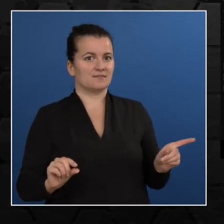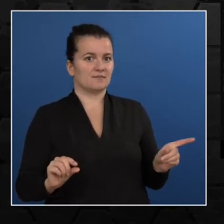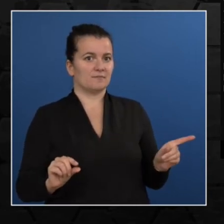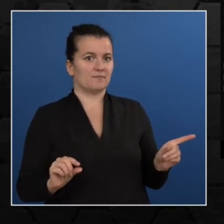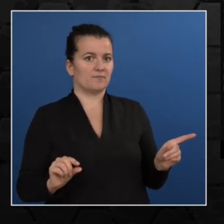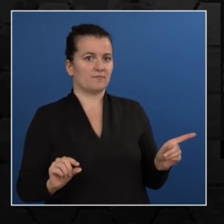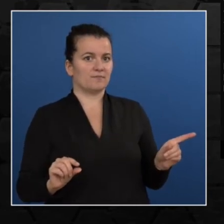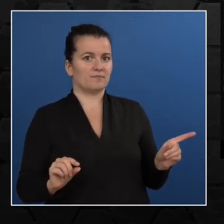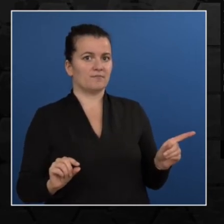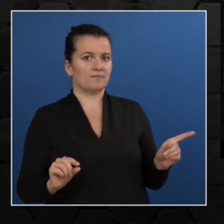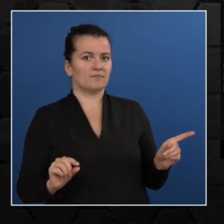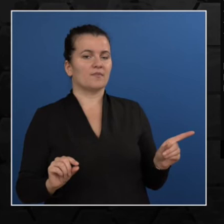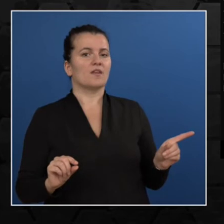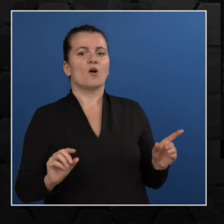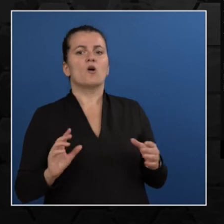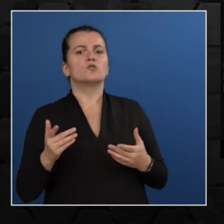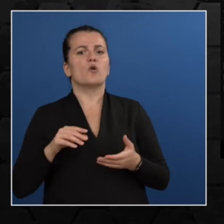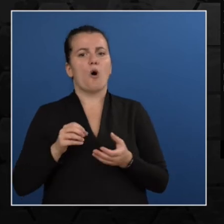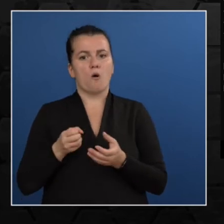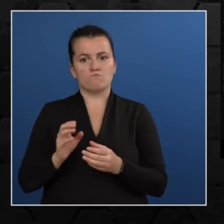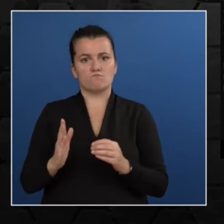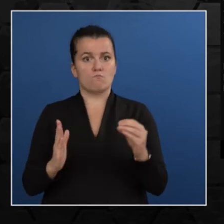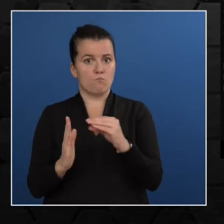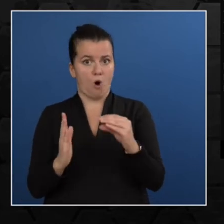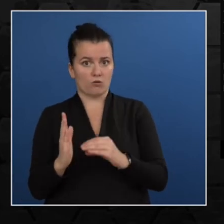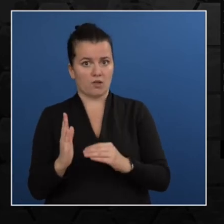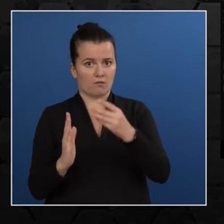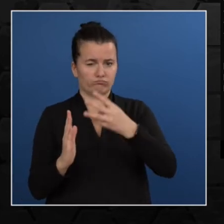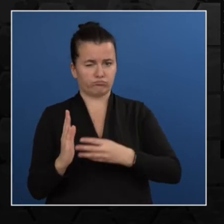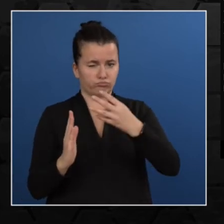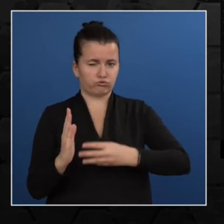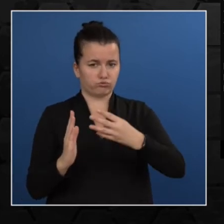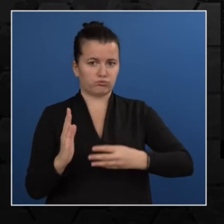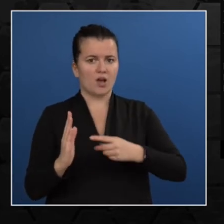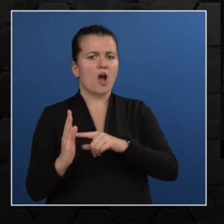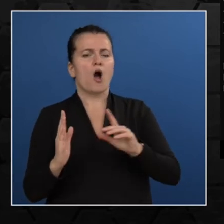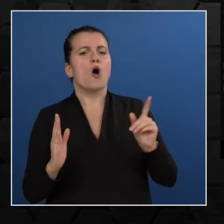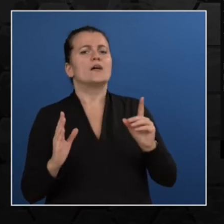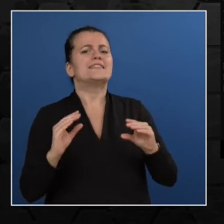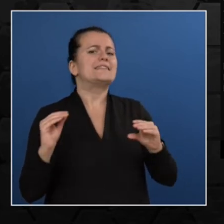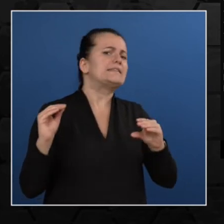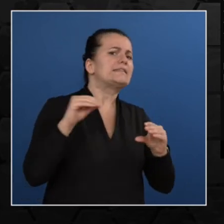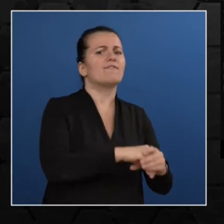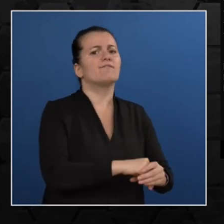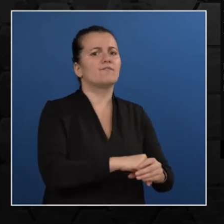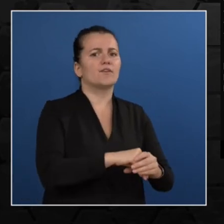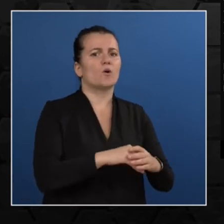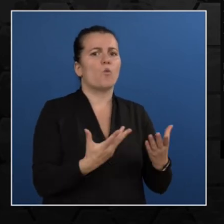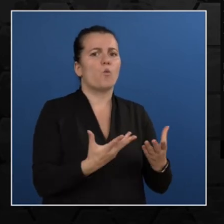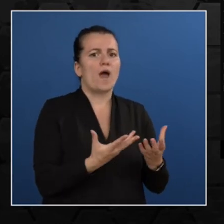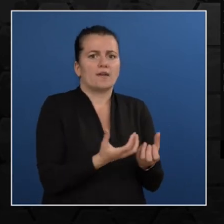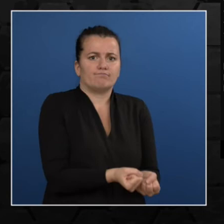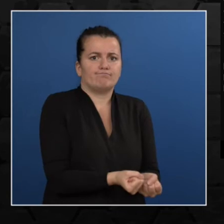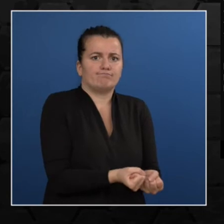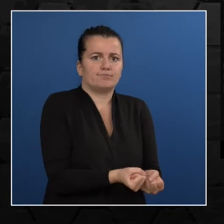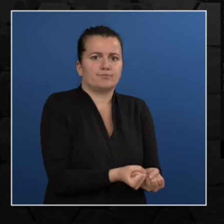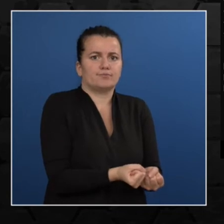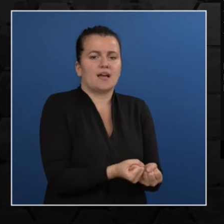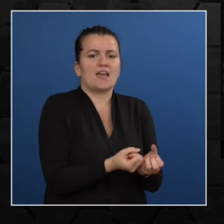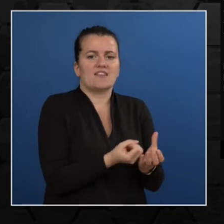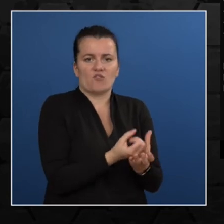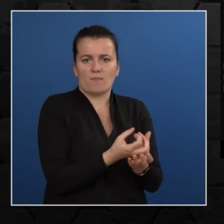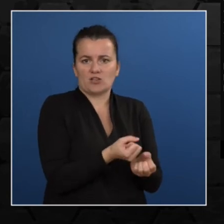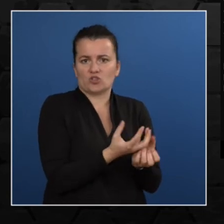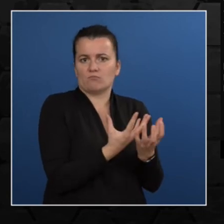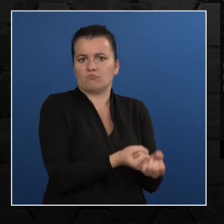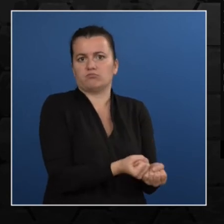in. So once you've settled that out, you're now gonna move on to installing the